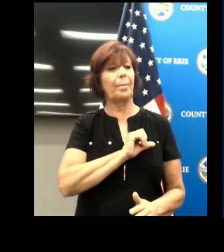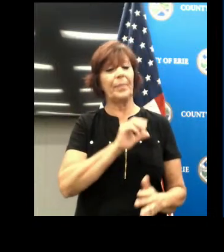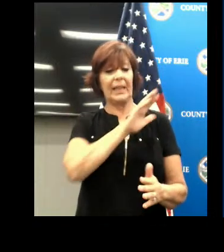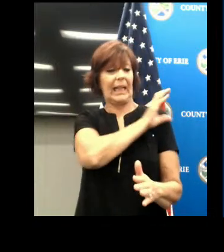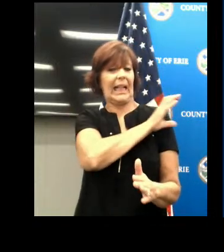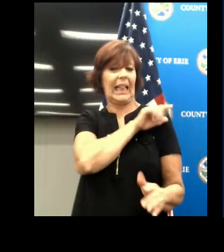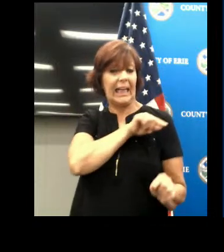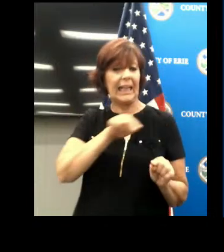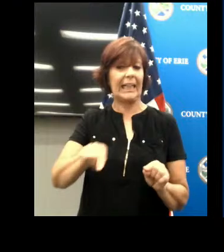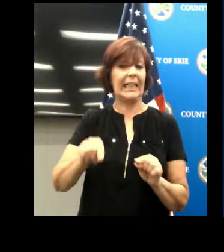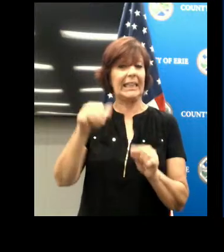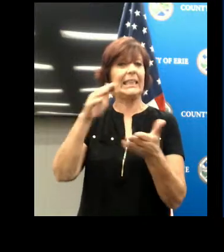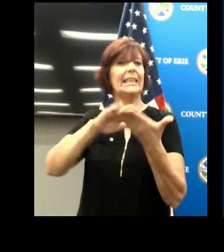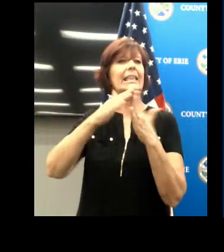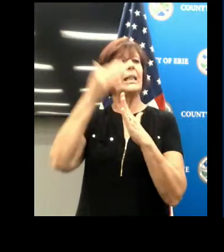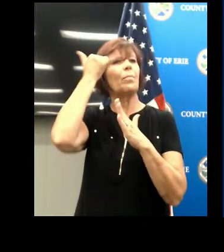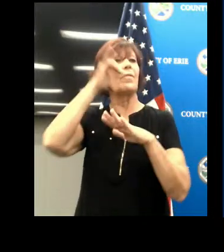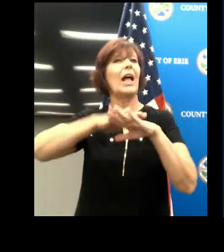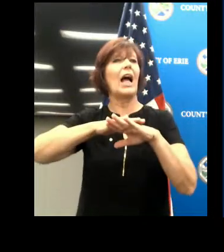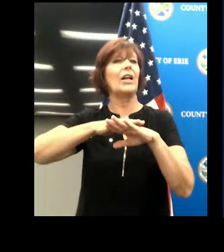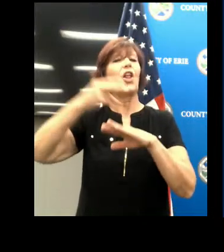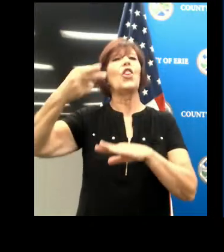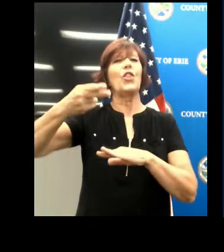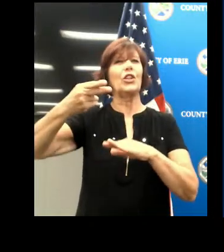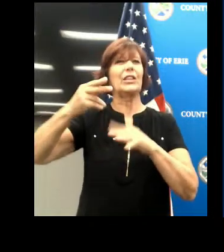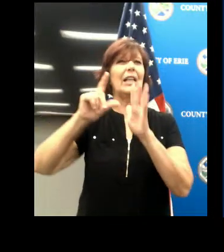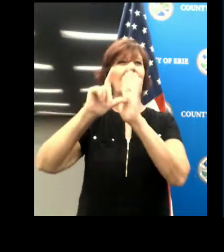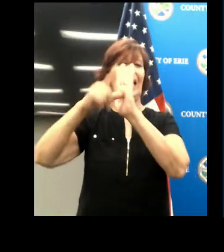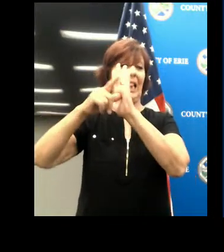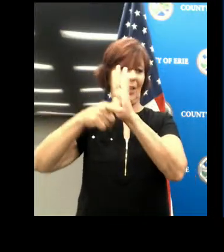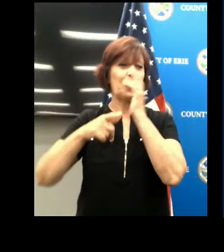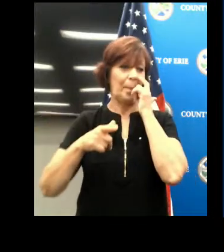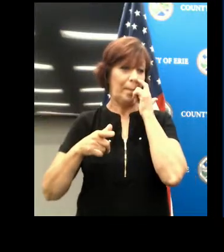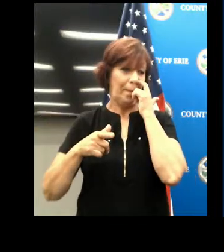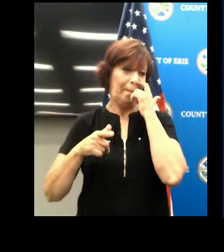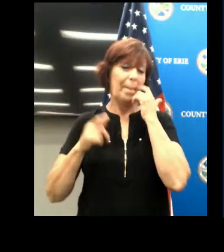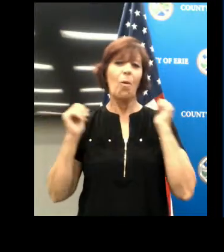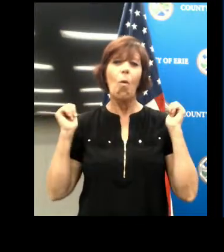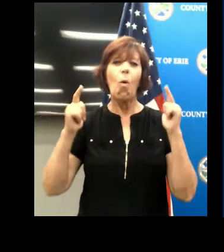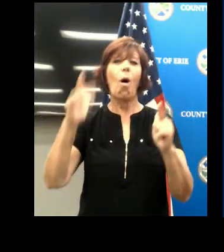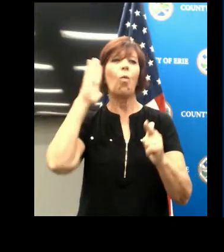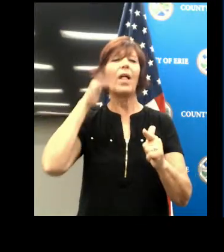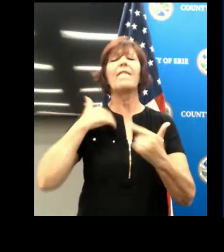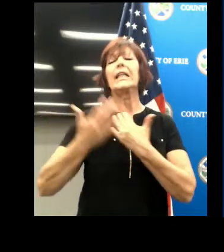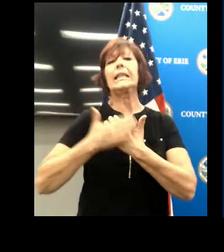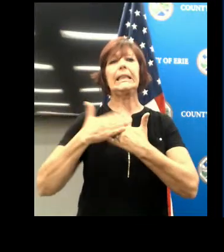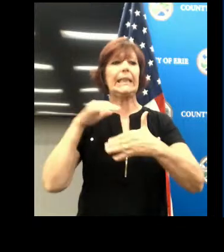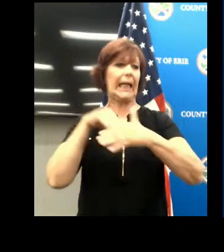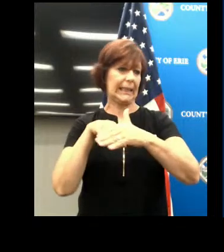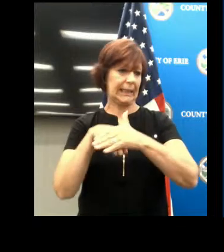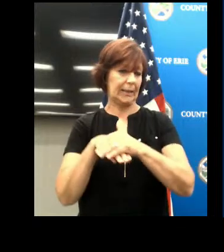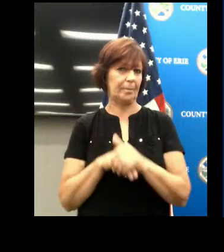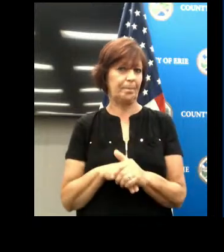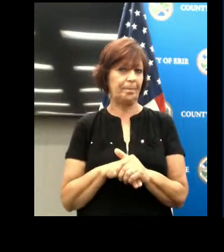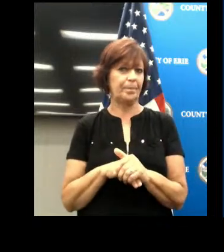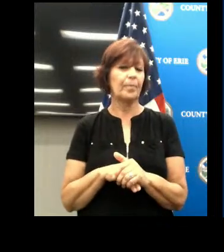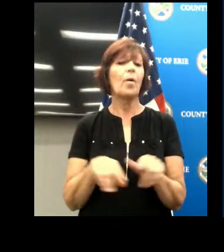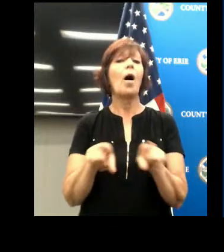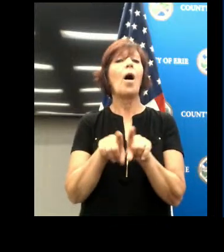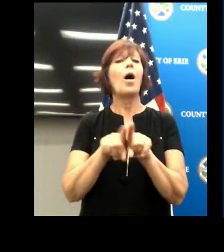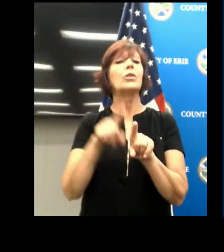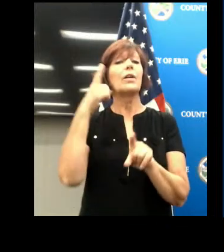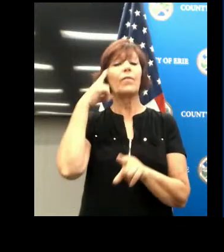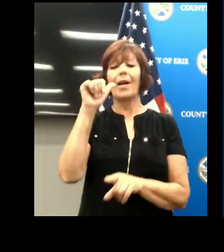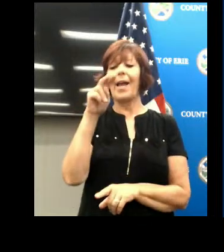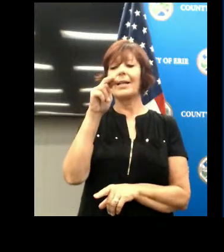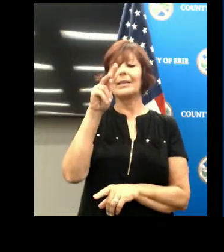clinics to the city of Buffalo on Thursday once we get that all set, so everybody will have easy access. Also, for our antibody sites,